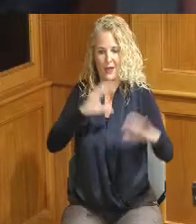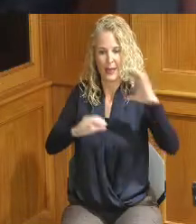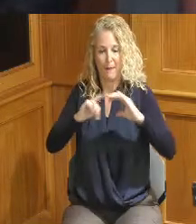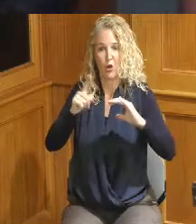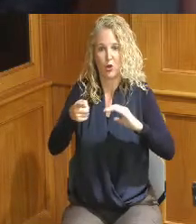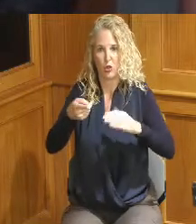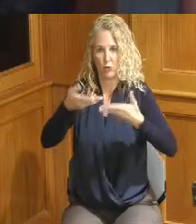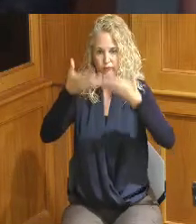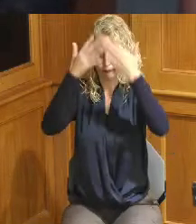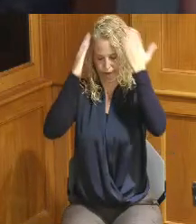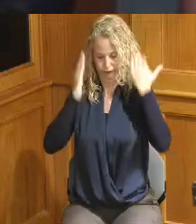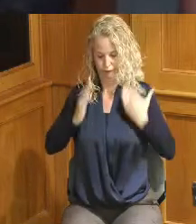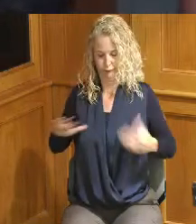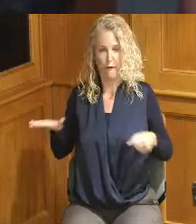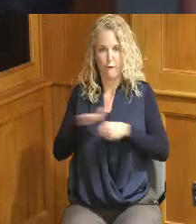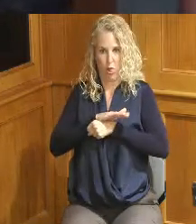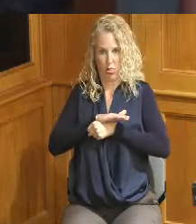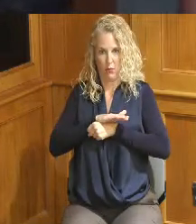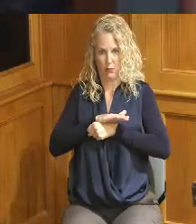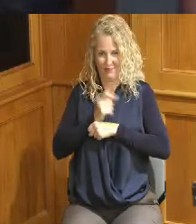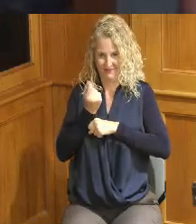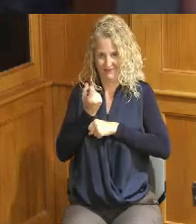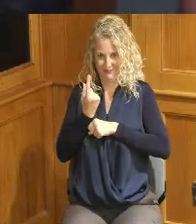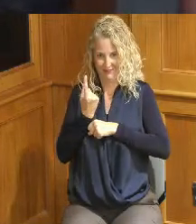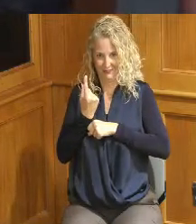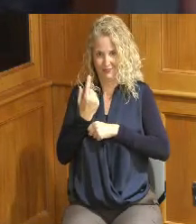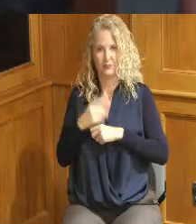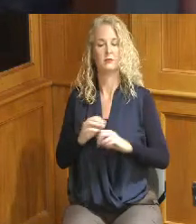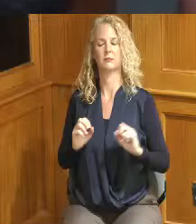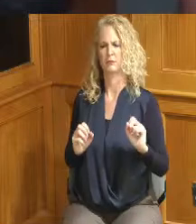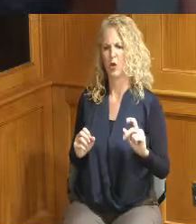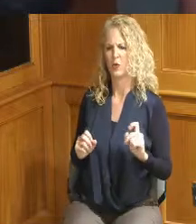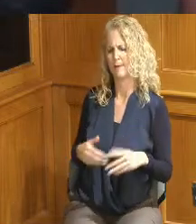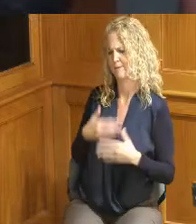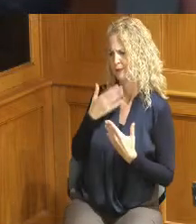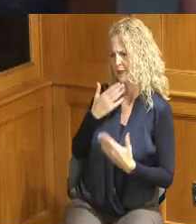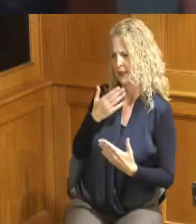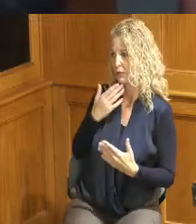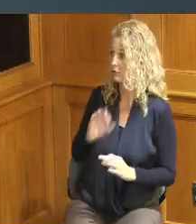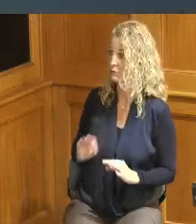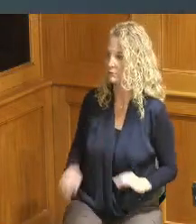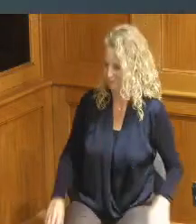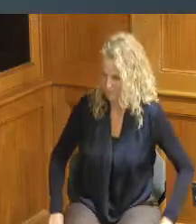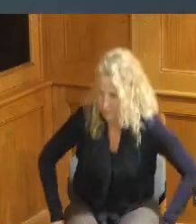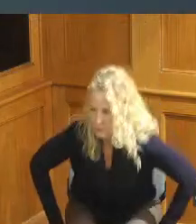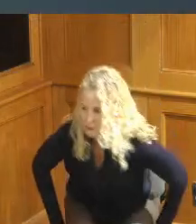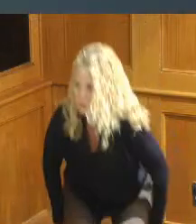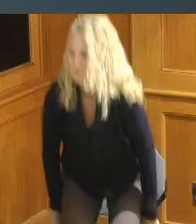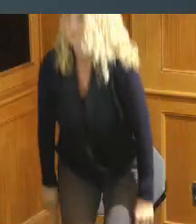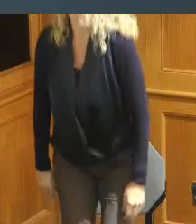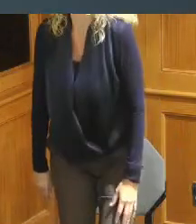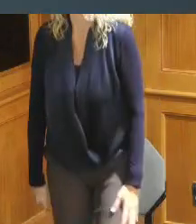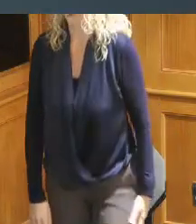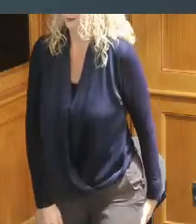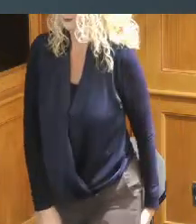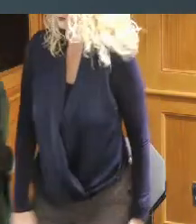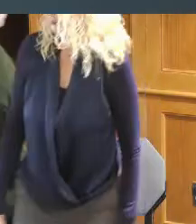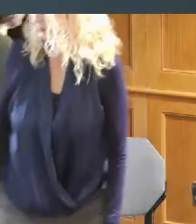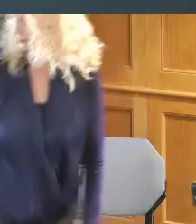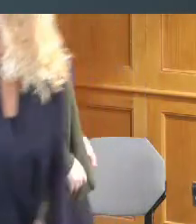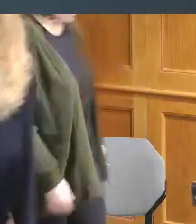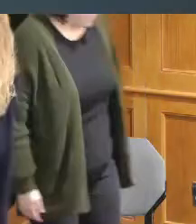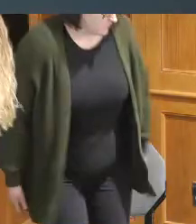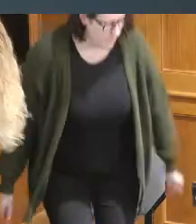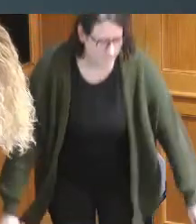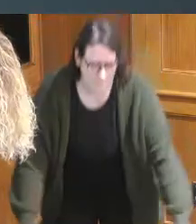is very minimal. Okay. All right, thank you. Vice President Driehaus. Thank you. Thank you, Nick, for coming